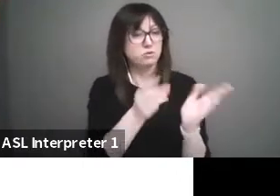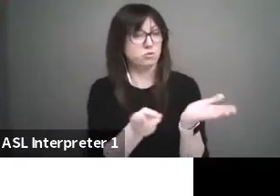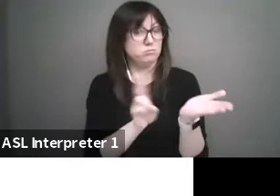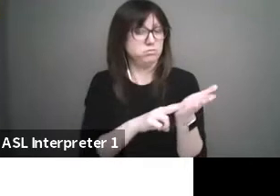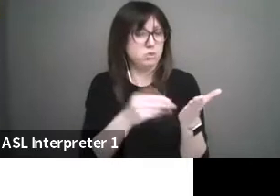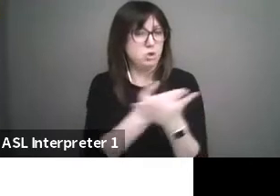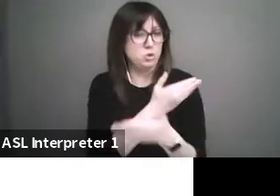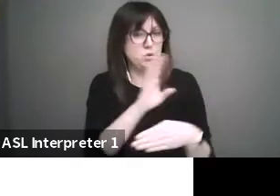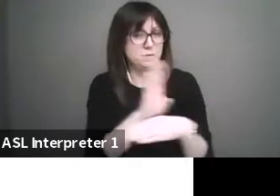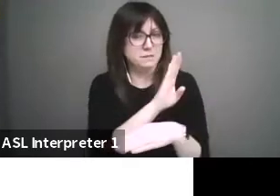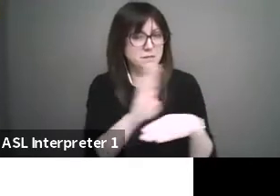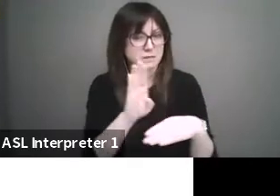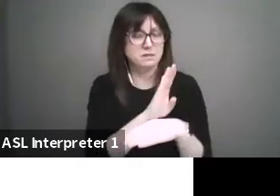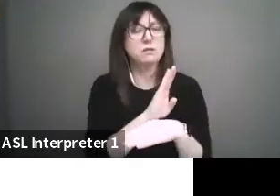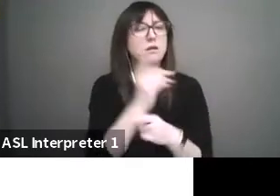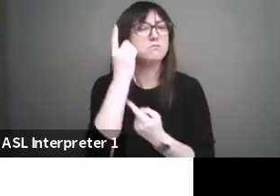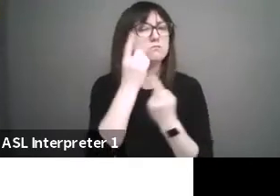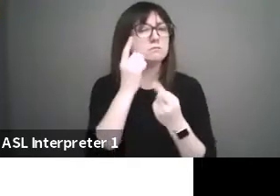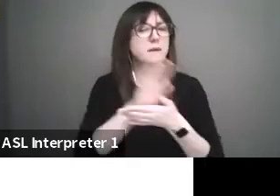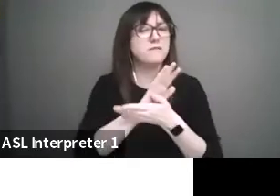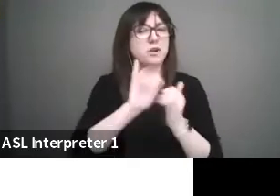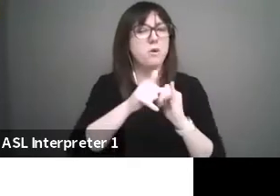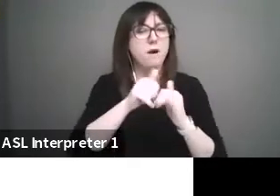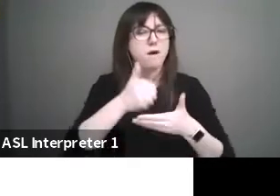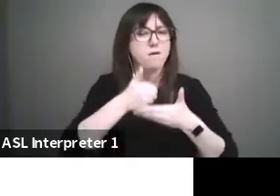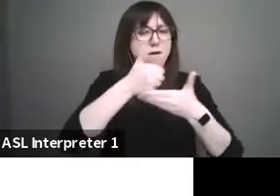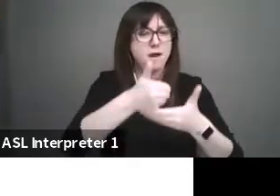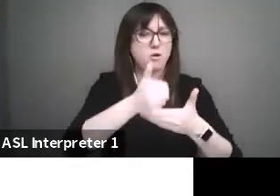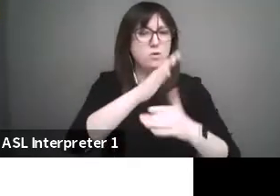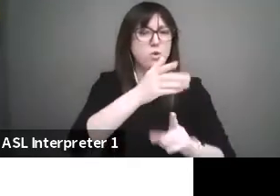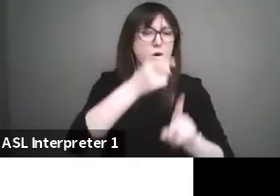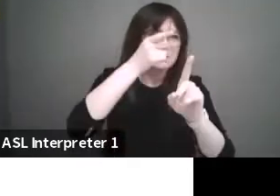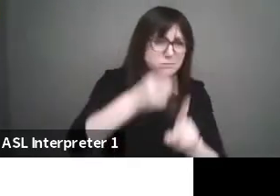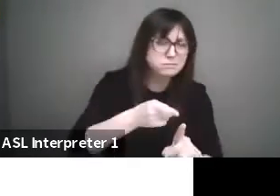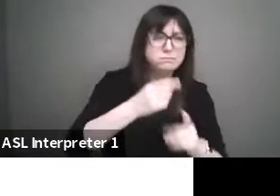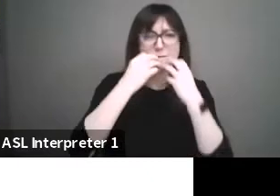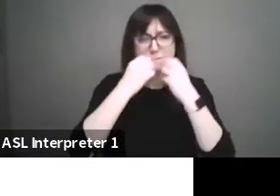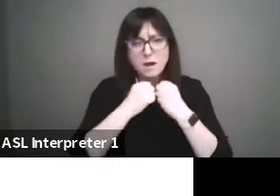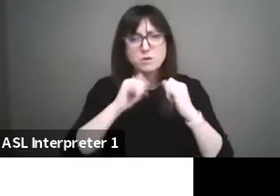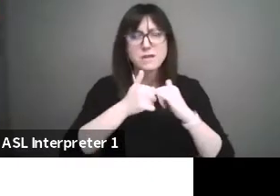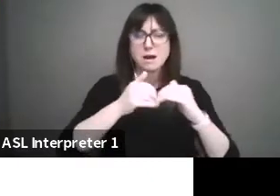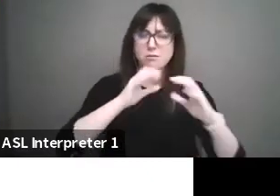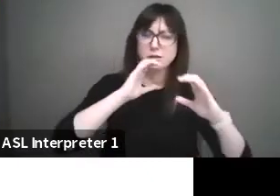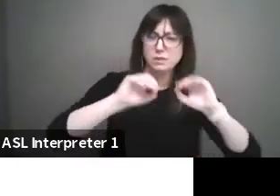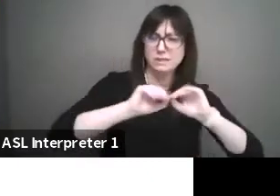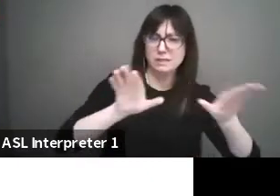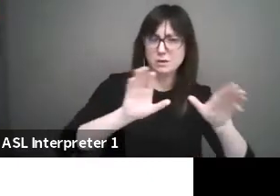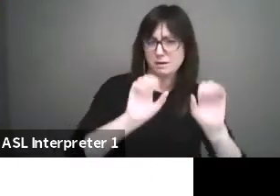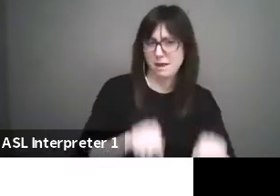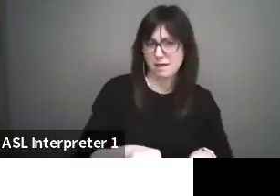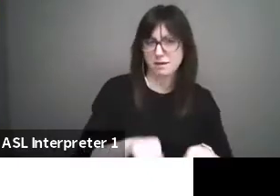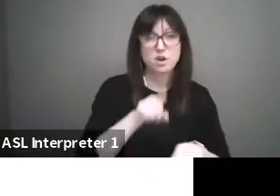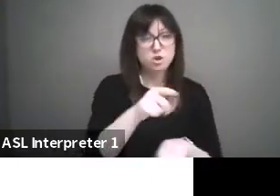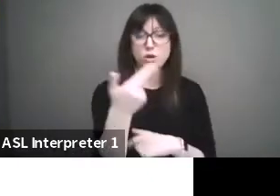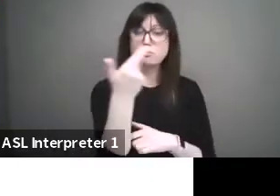think about how video can actually help you in communicating your value proposition effectively. You can send them a personal video